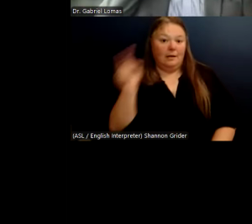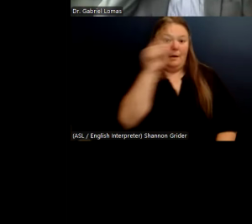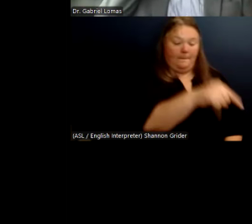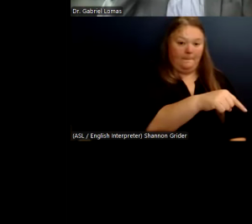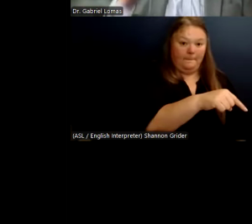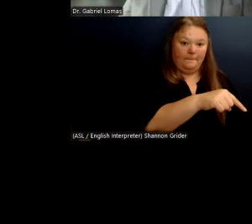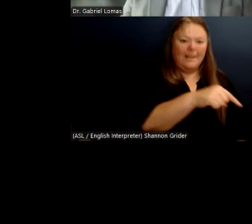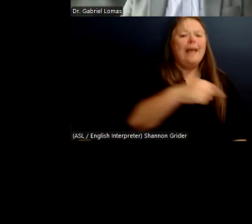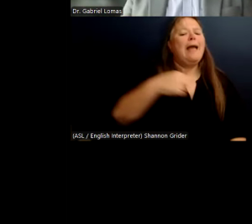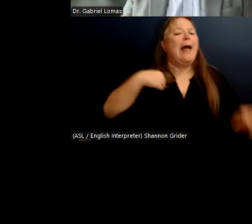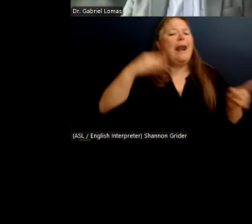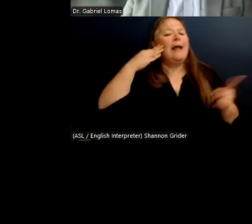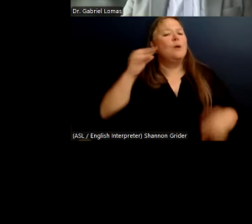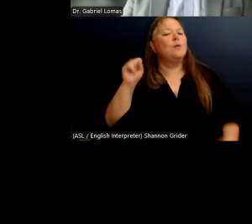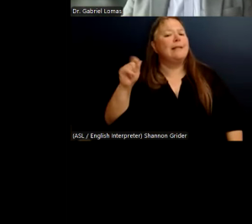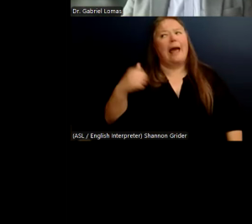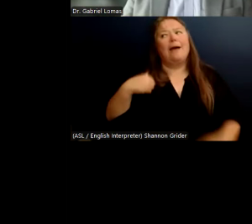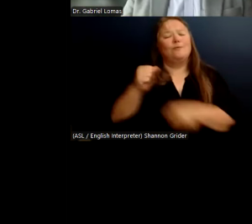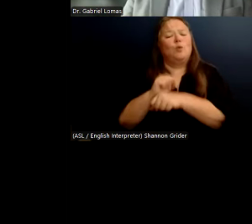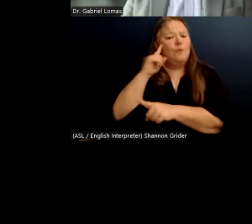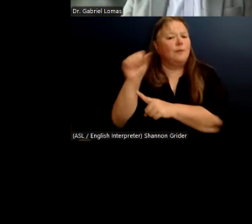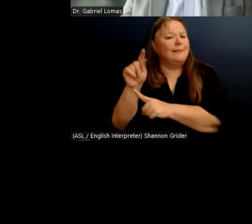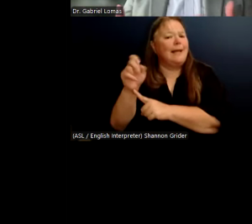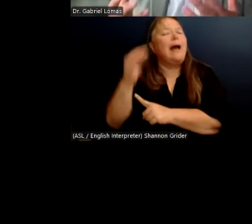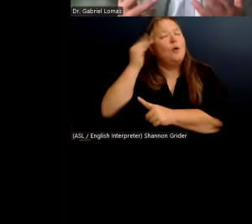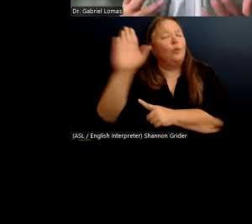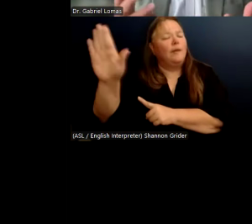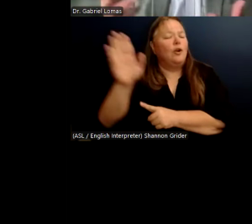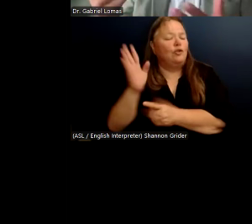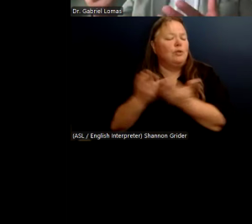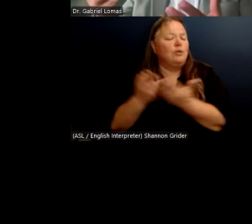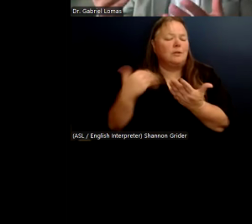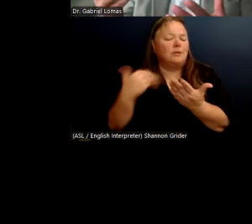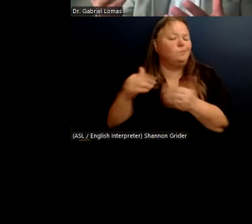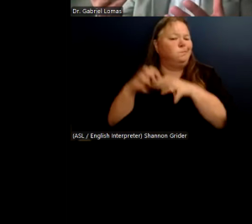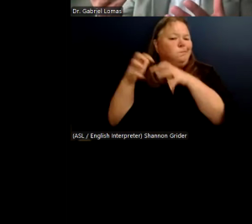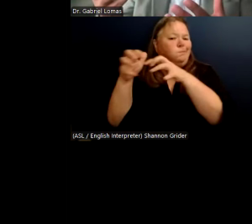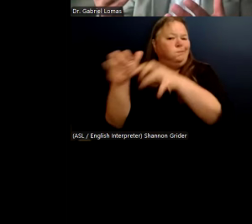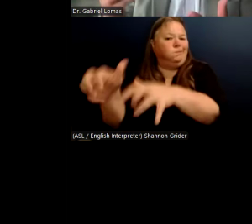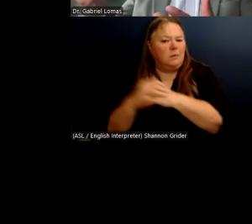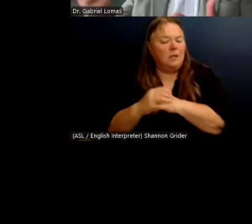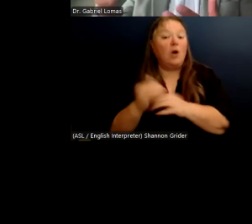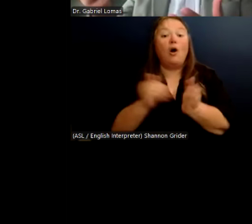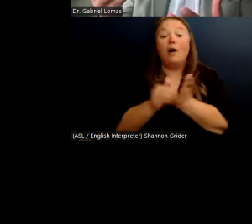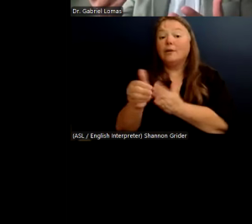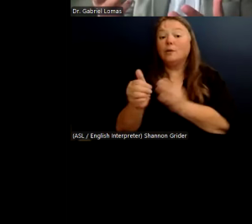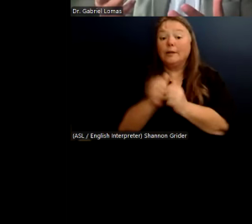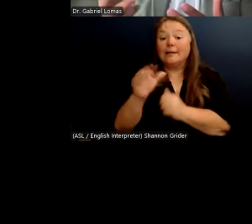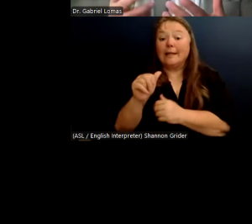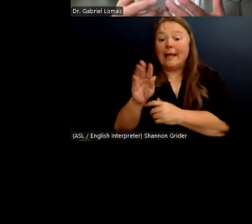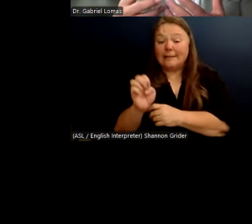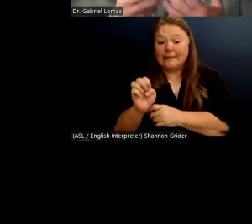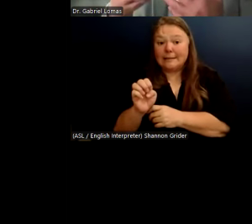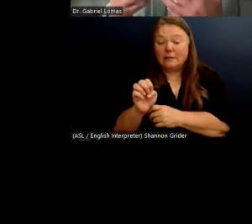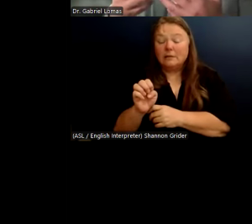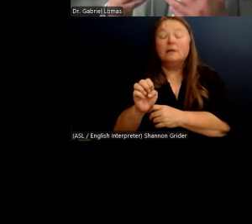state, and I know that their resources are immense. And oftentimes when I would get involved in a case, they would